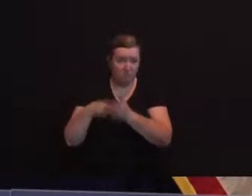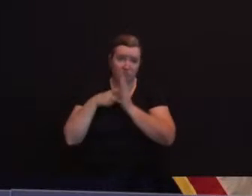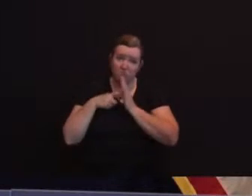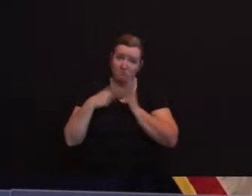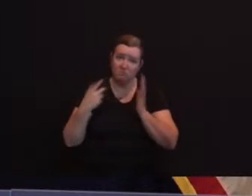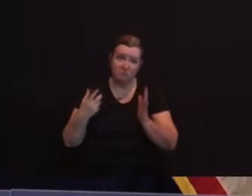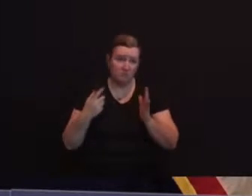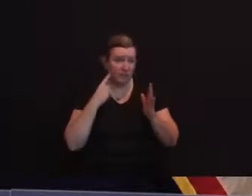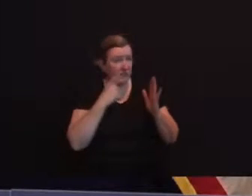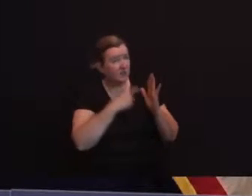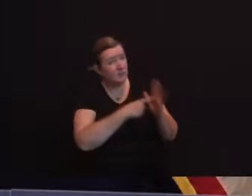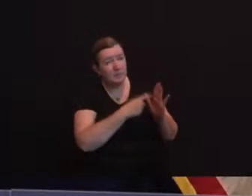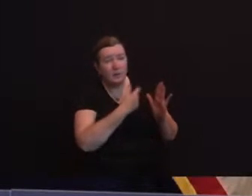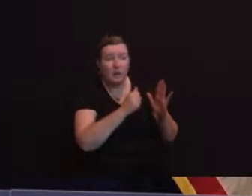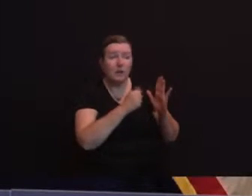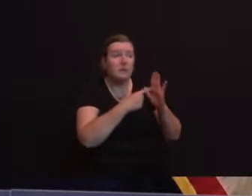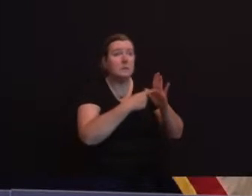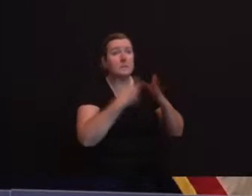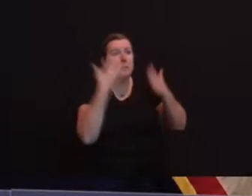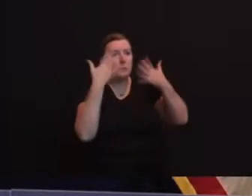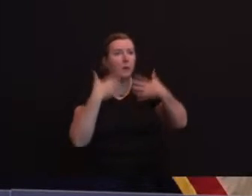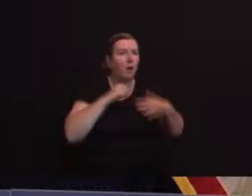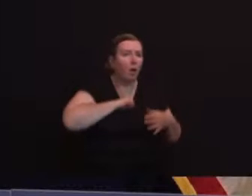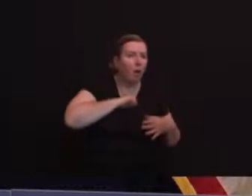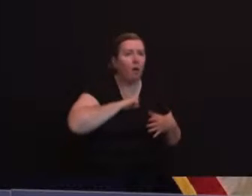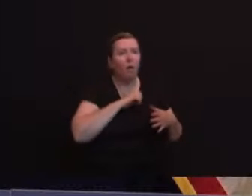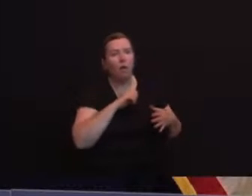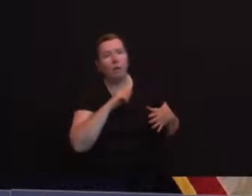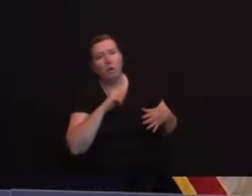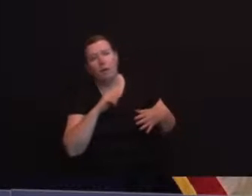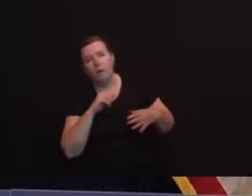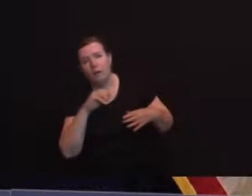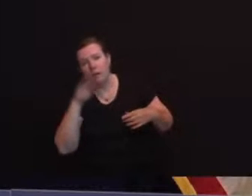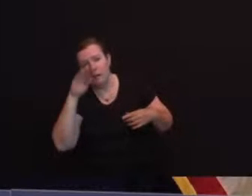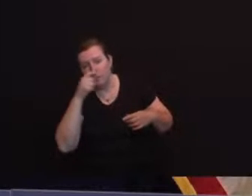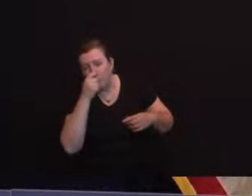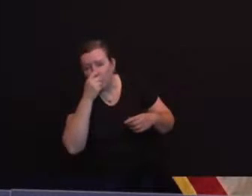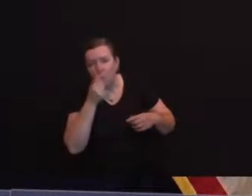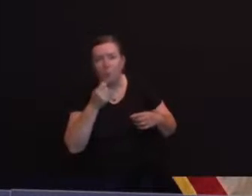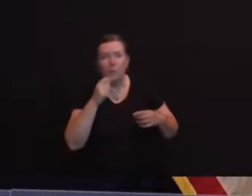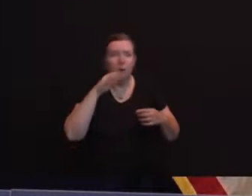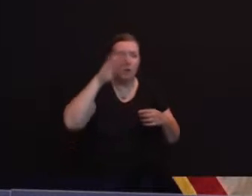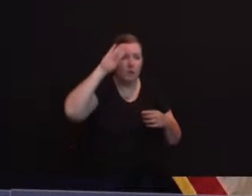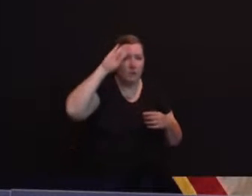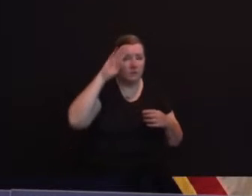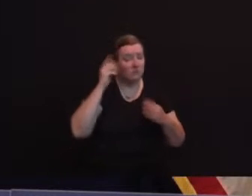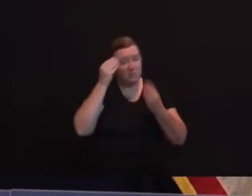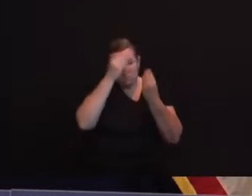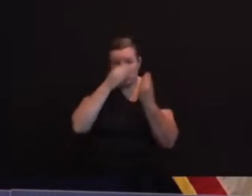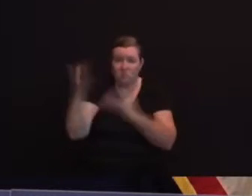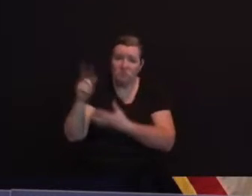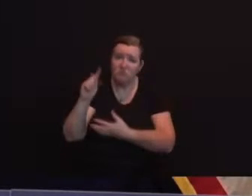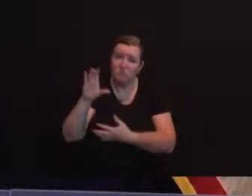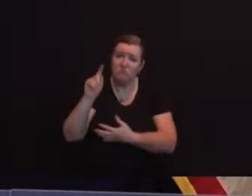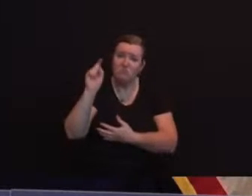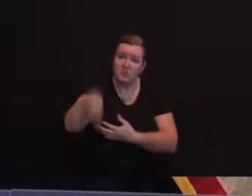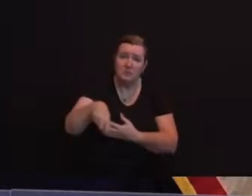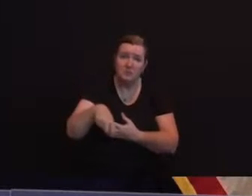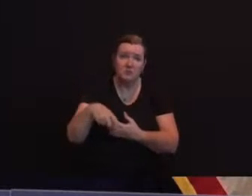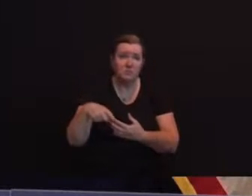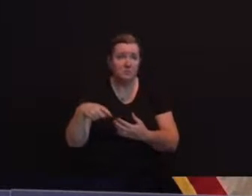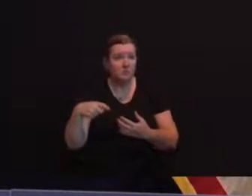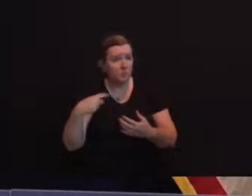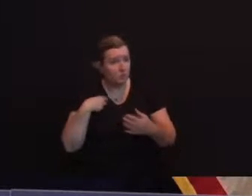COVID-19 within 14 days of the resident's visit. We are still very concerned about the